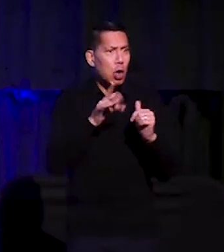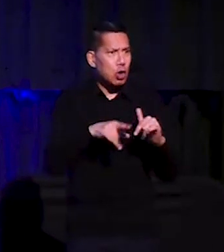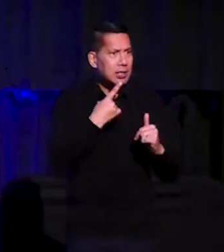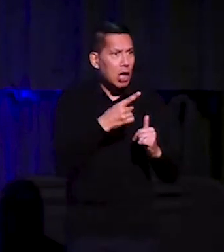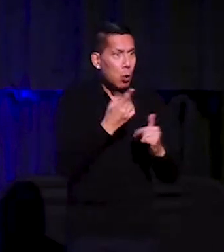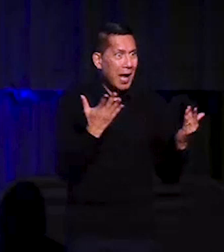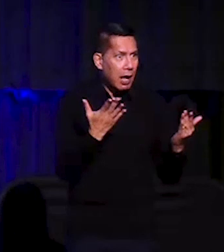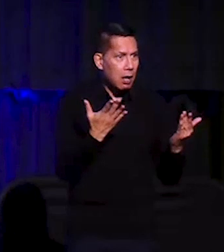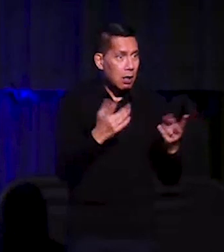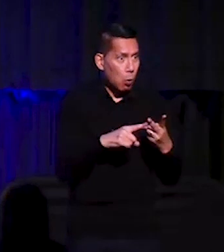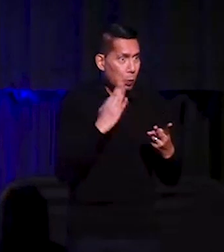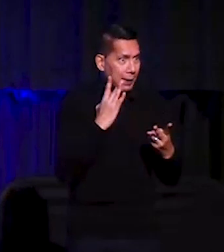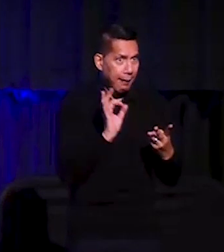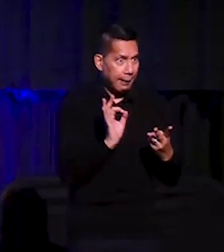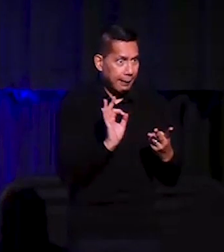what time to come.